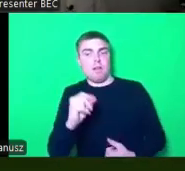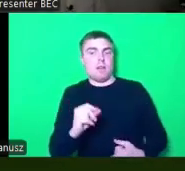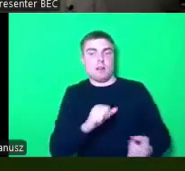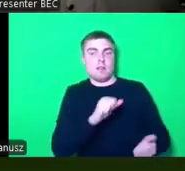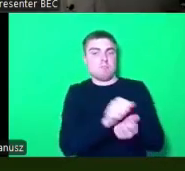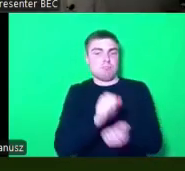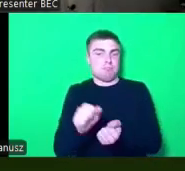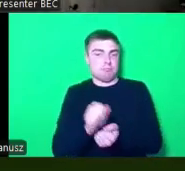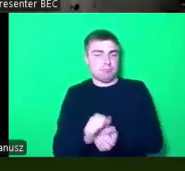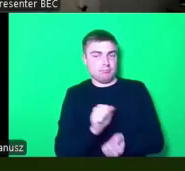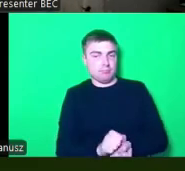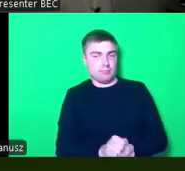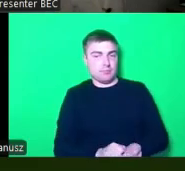habitat.